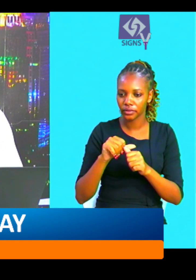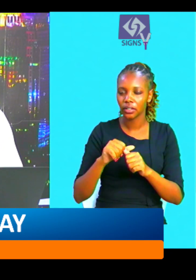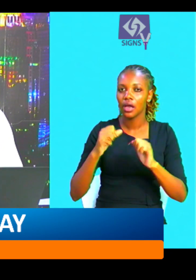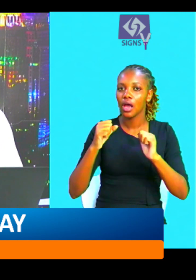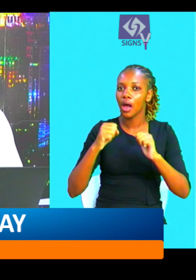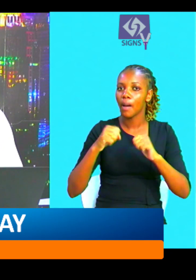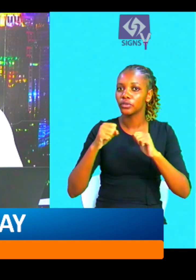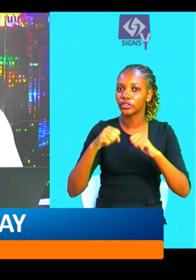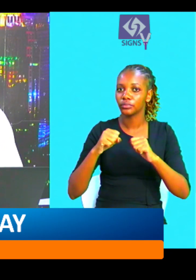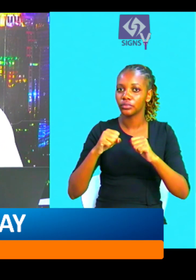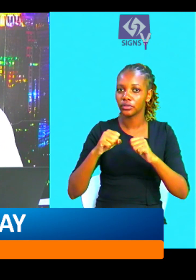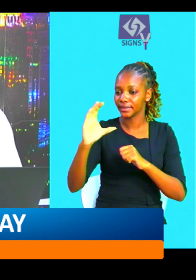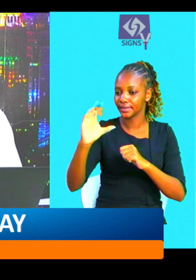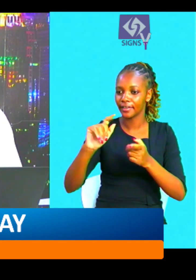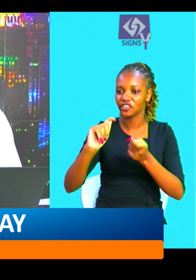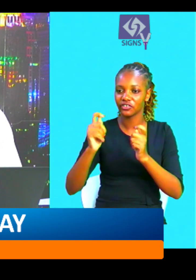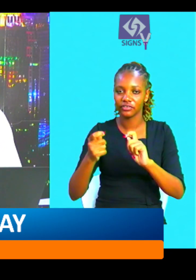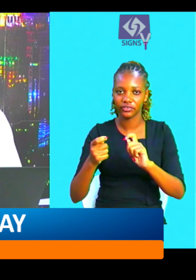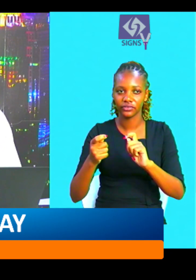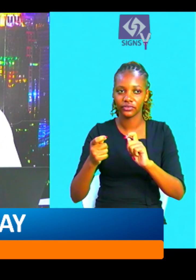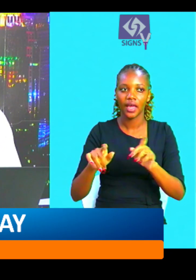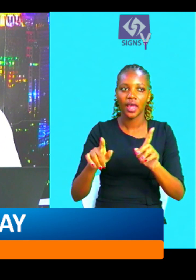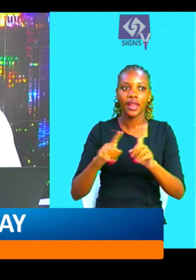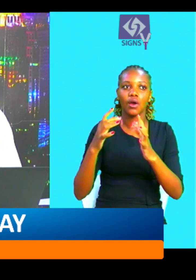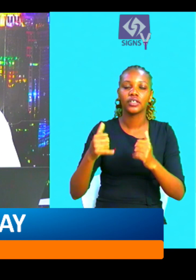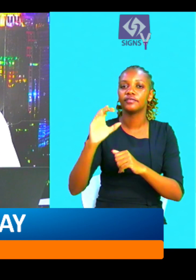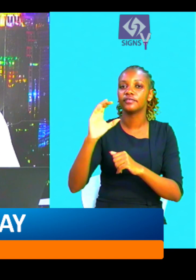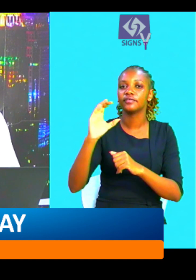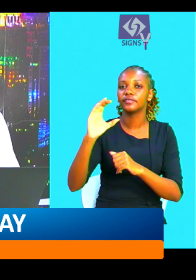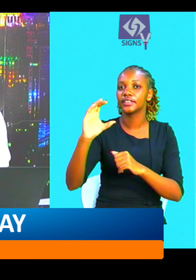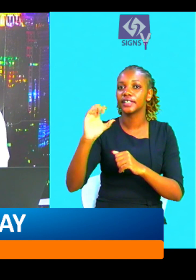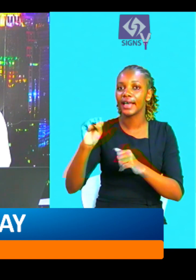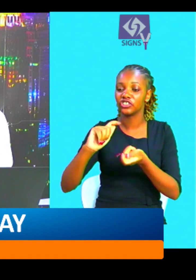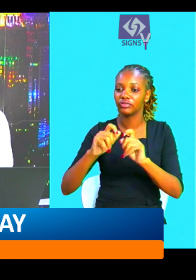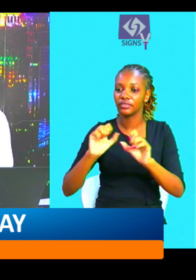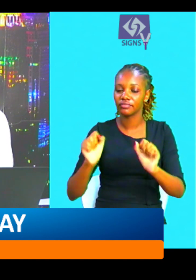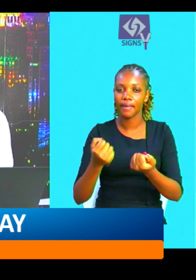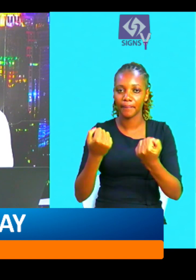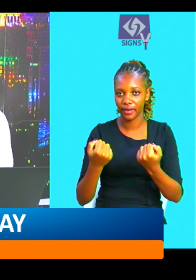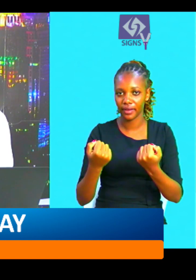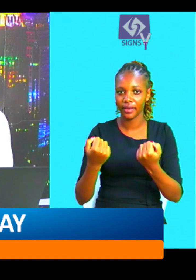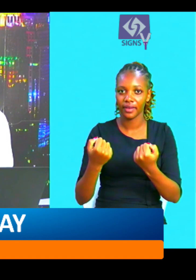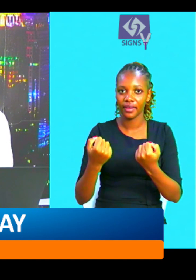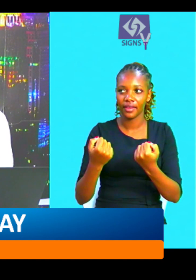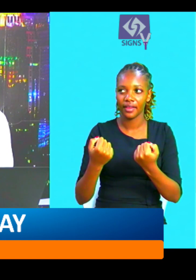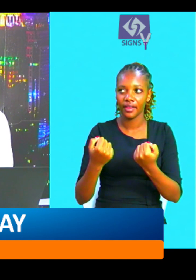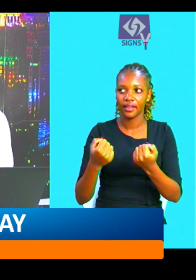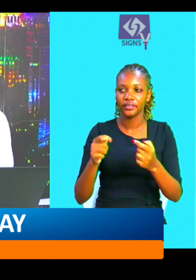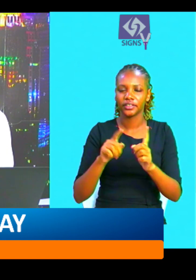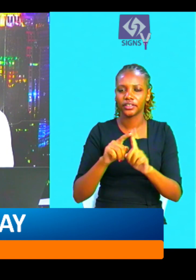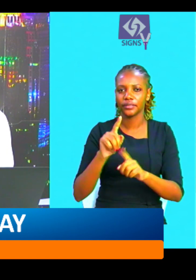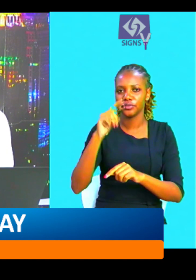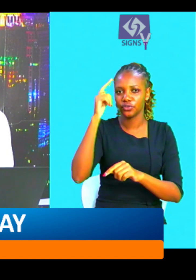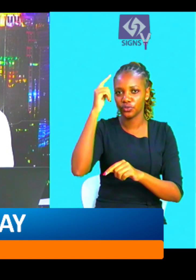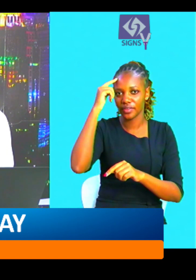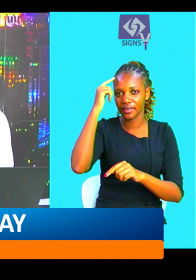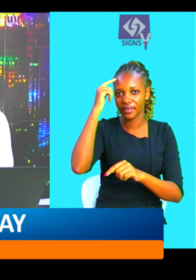was given the role in the African Union. Yes. Sorry, President Uhuru's